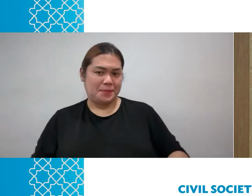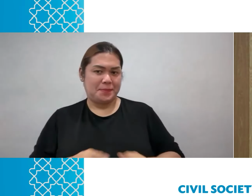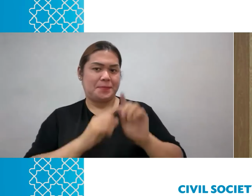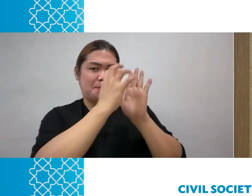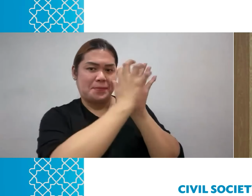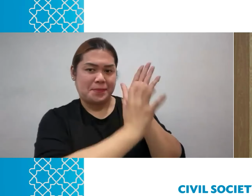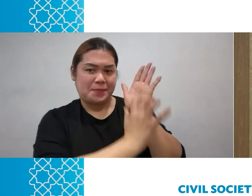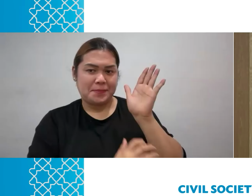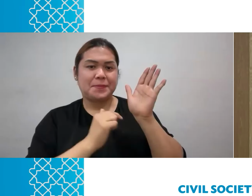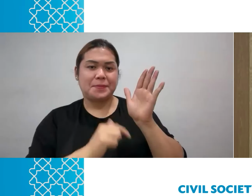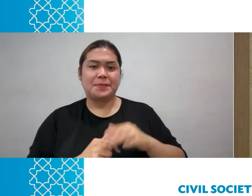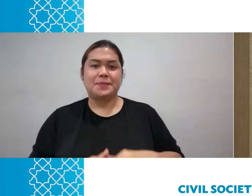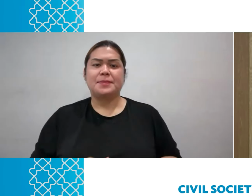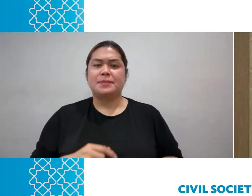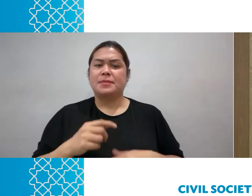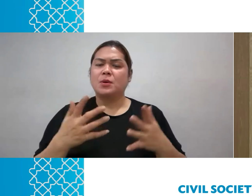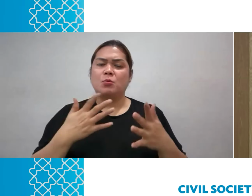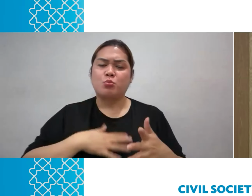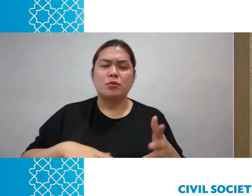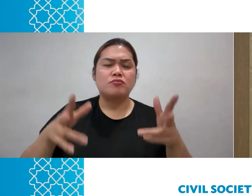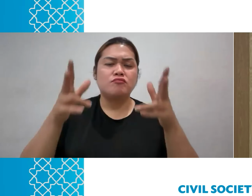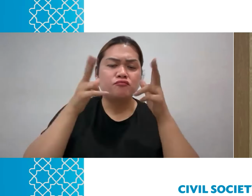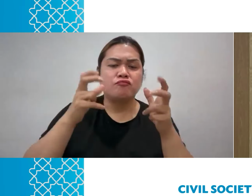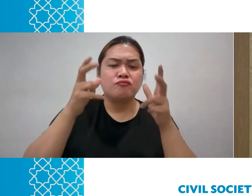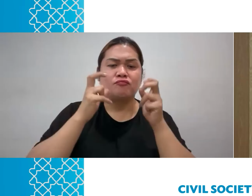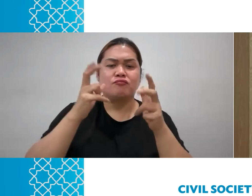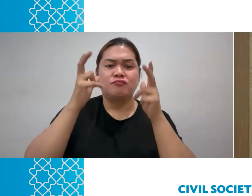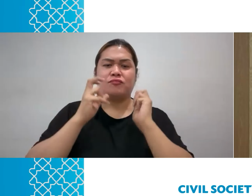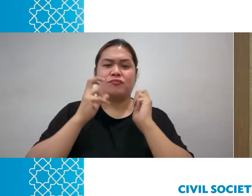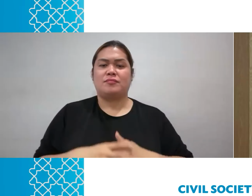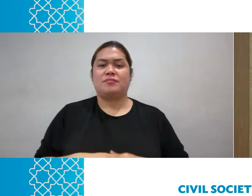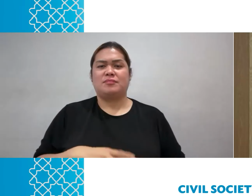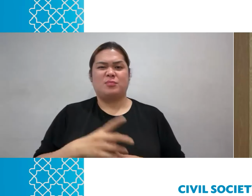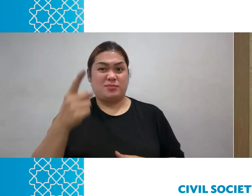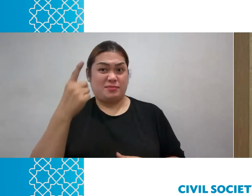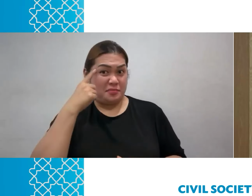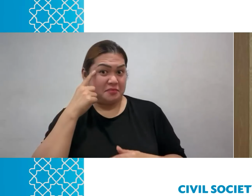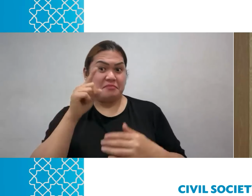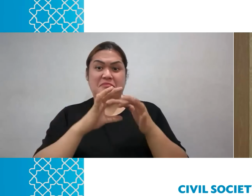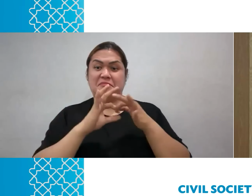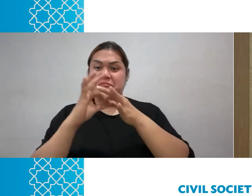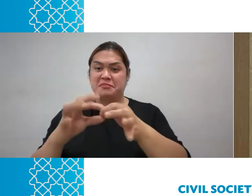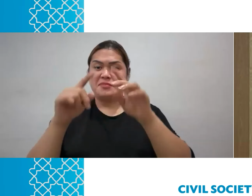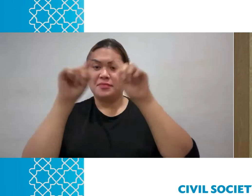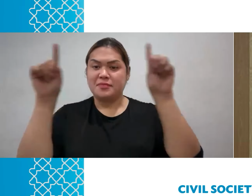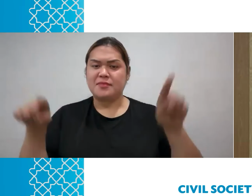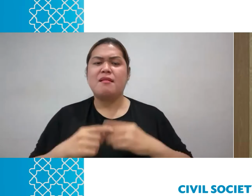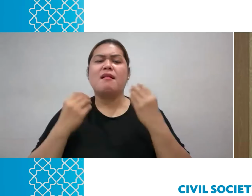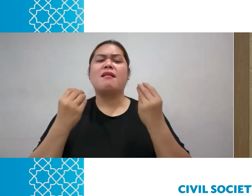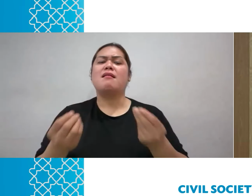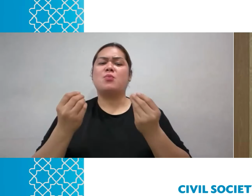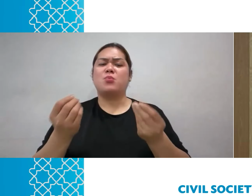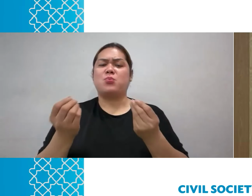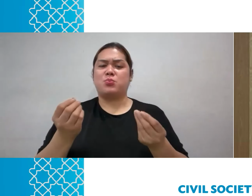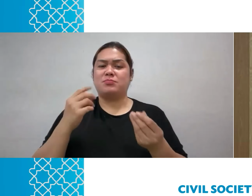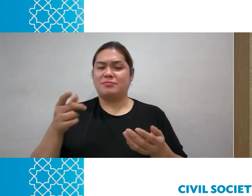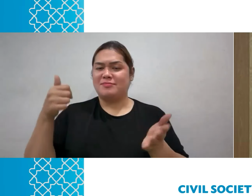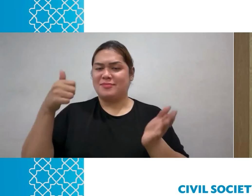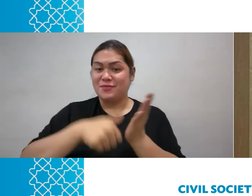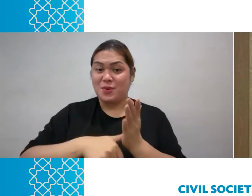you. What do you think about that statement? How does it apply to you? You will vote using these signs, and